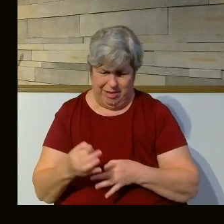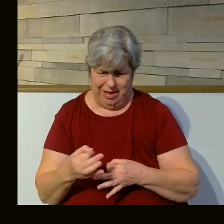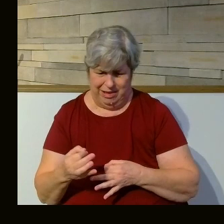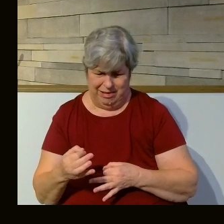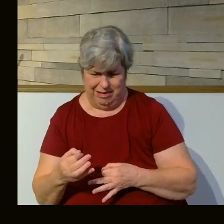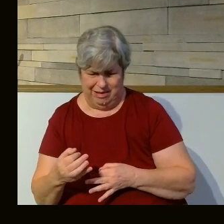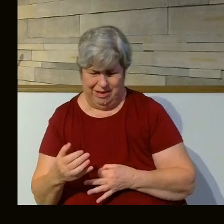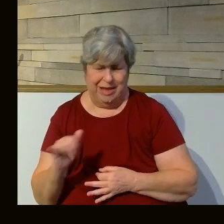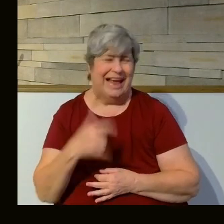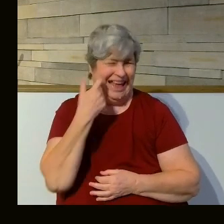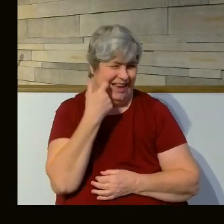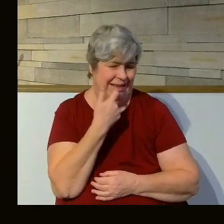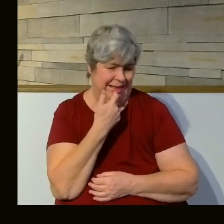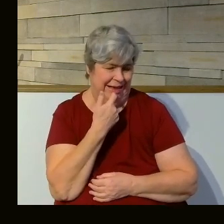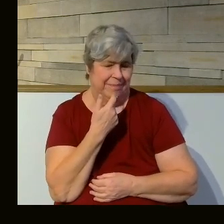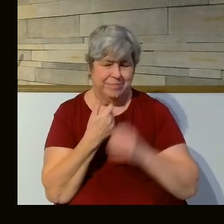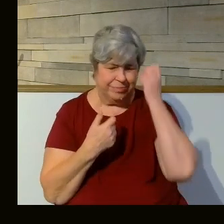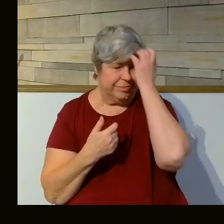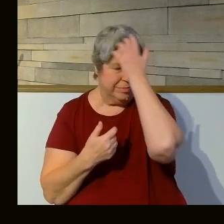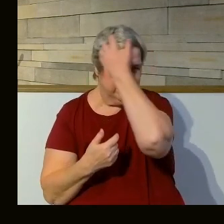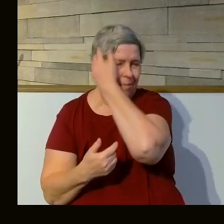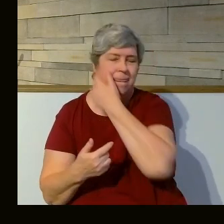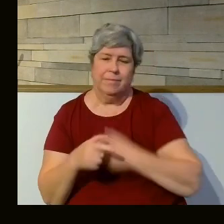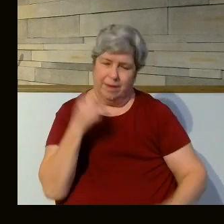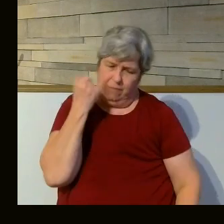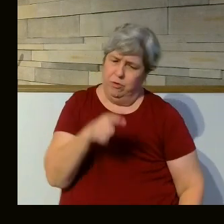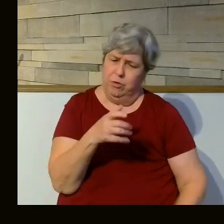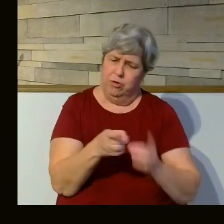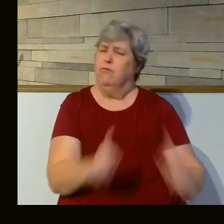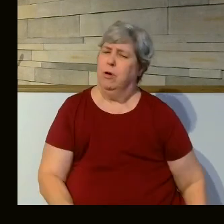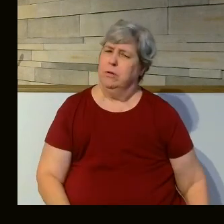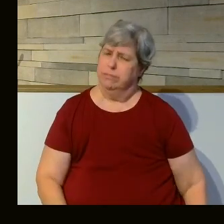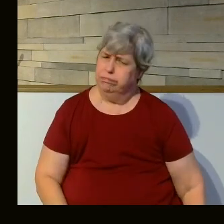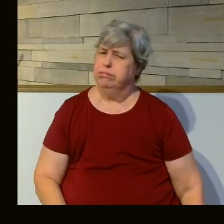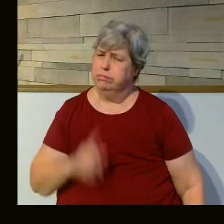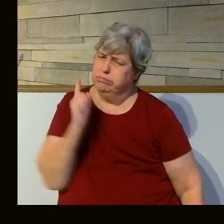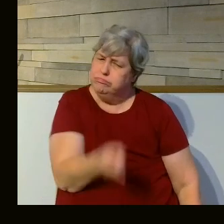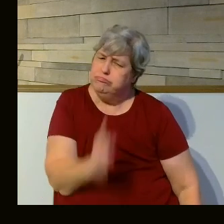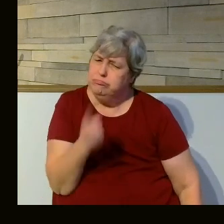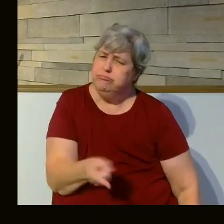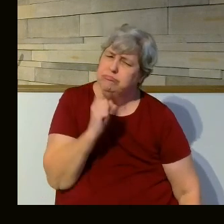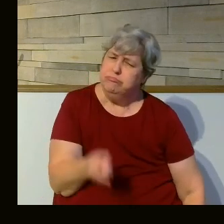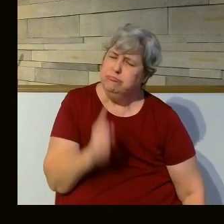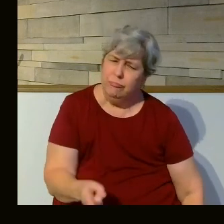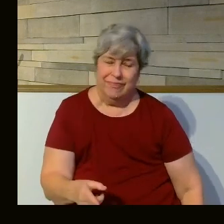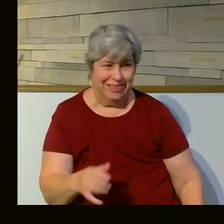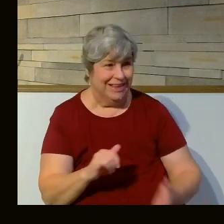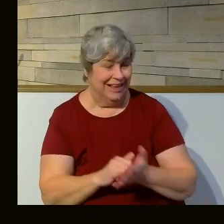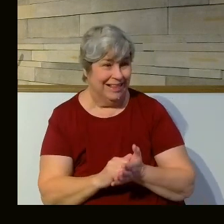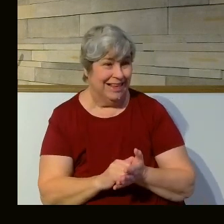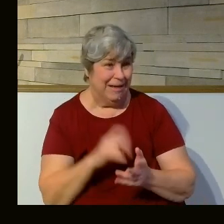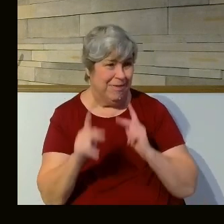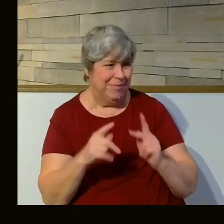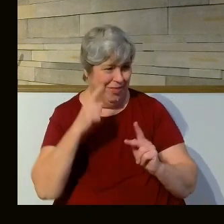I was mentioning just a moment ago. And that if you get divorced, oh my gosh, I mean, isn't that one of the